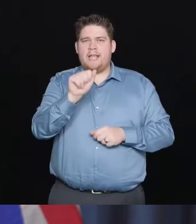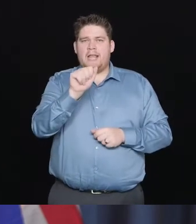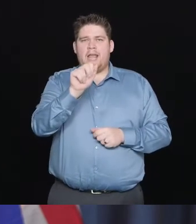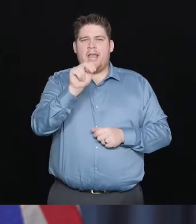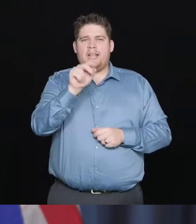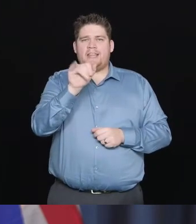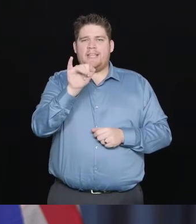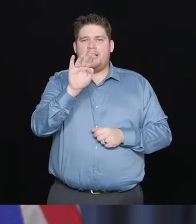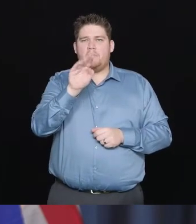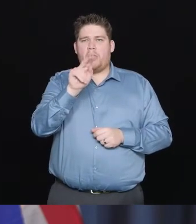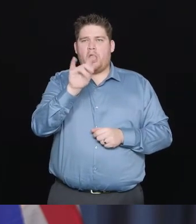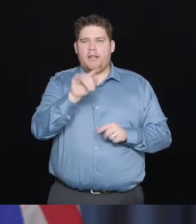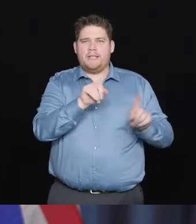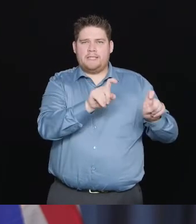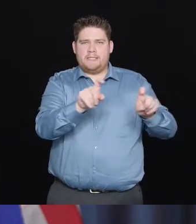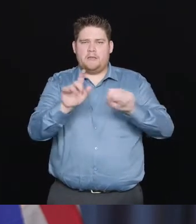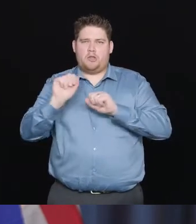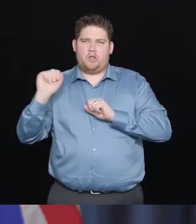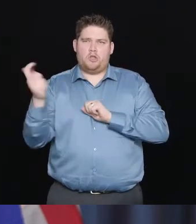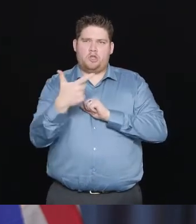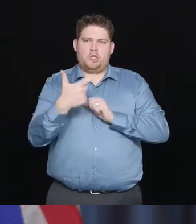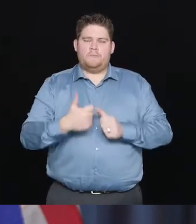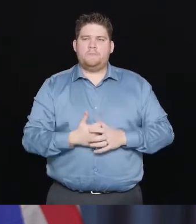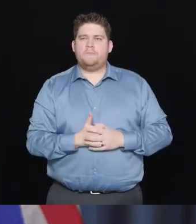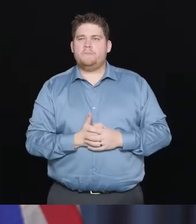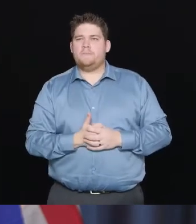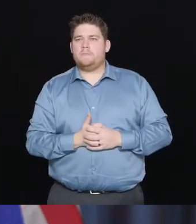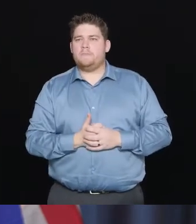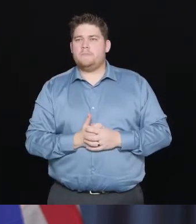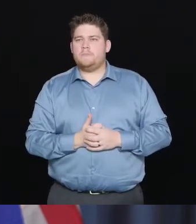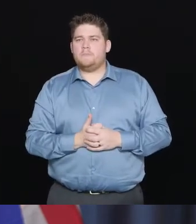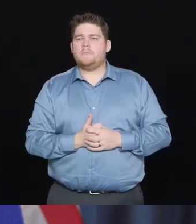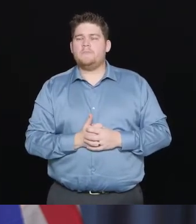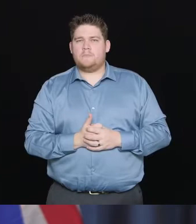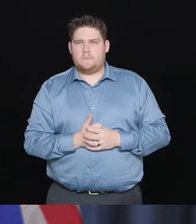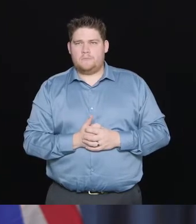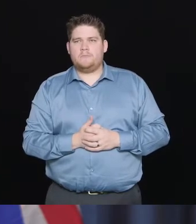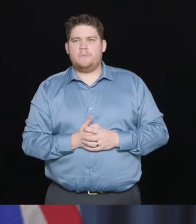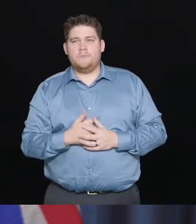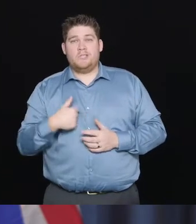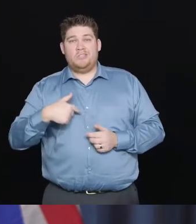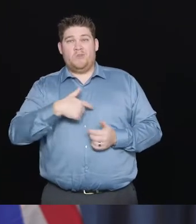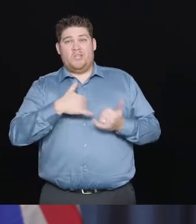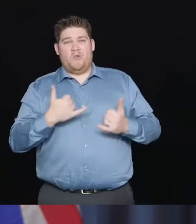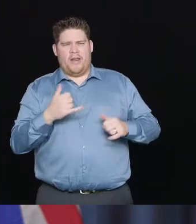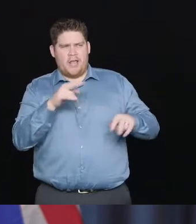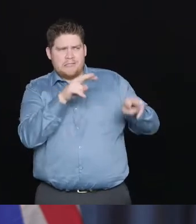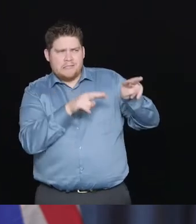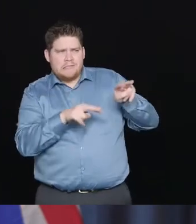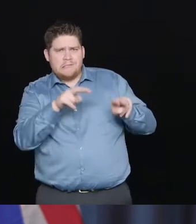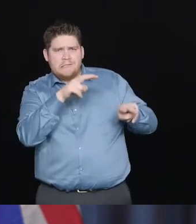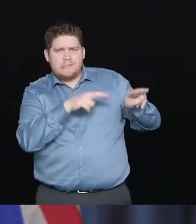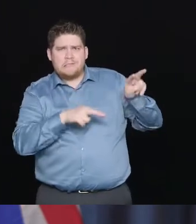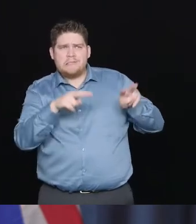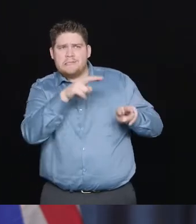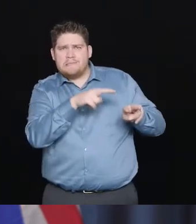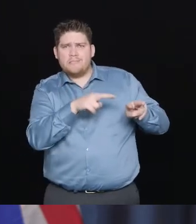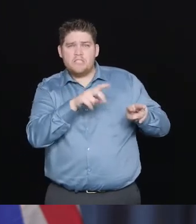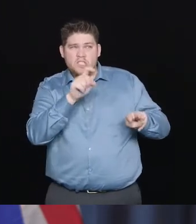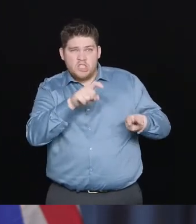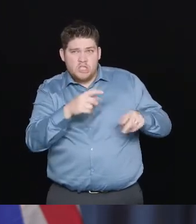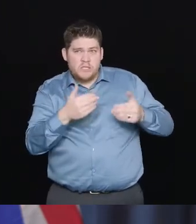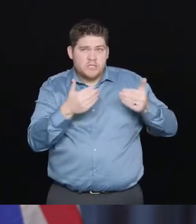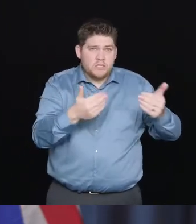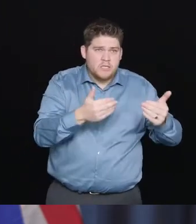CDC to take bits of sera, so blood that people have given to the lab for a whole bunch